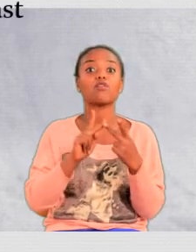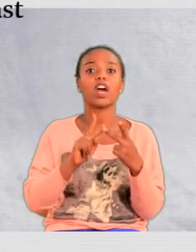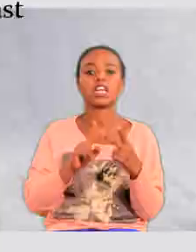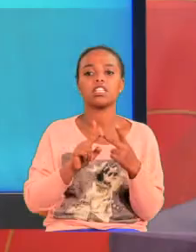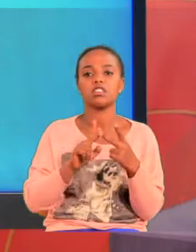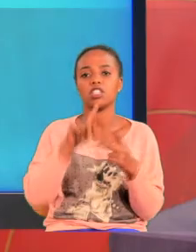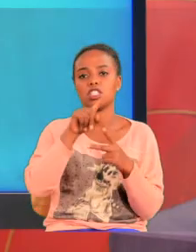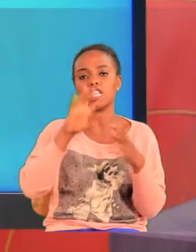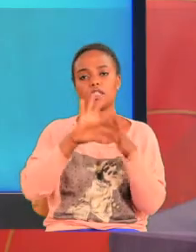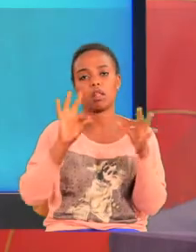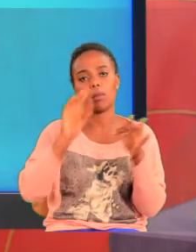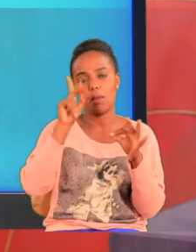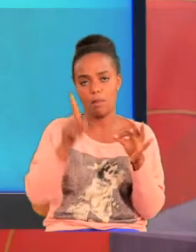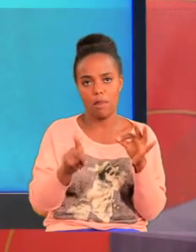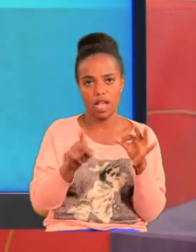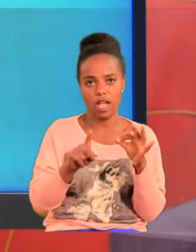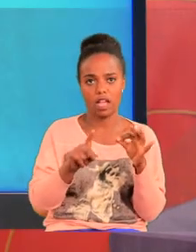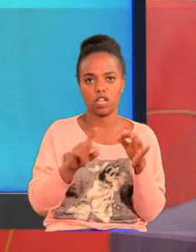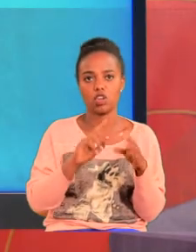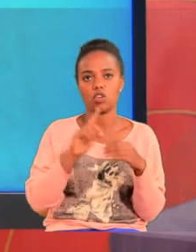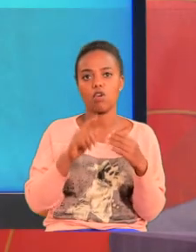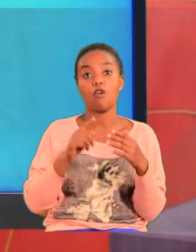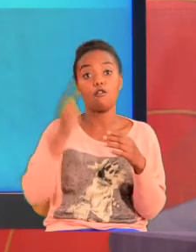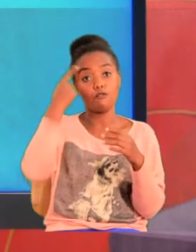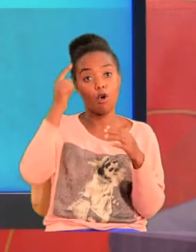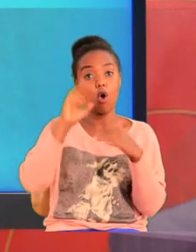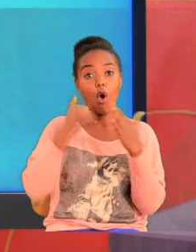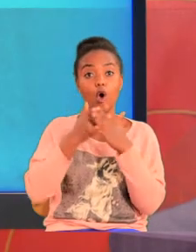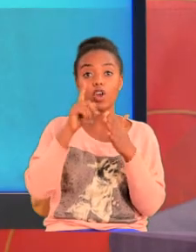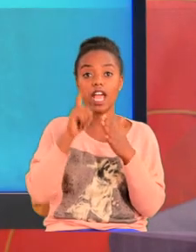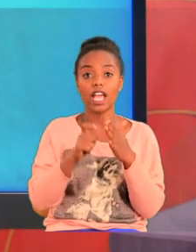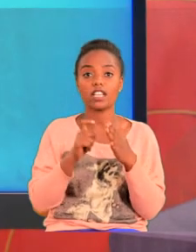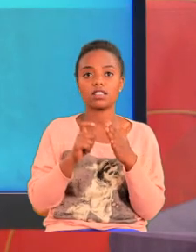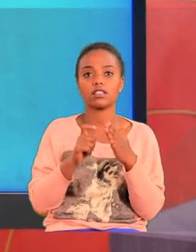p. Second one, for all x p of